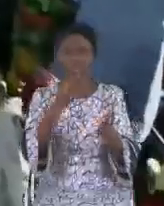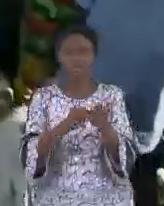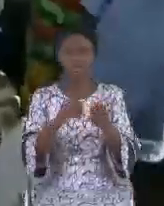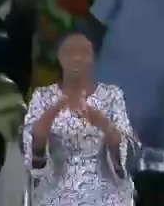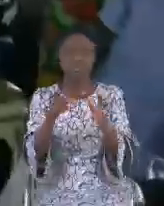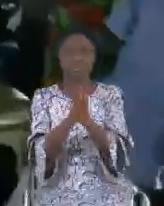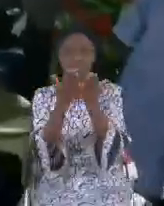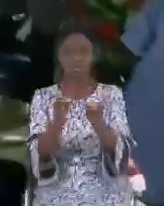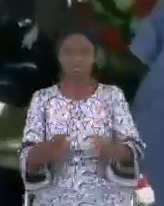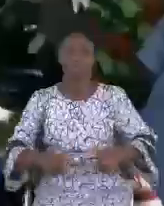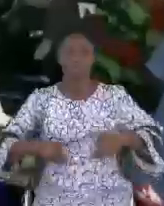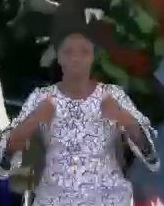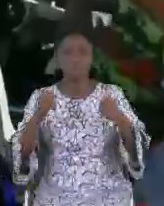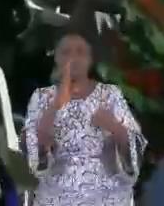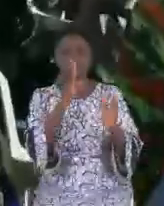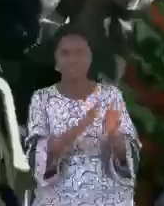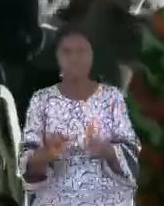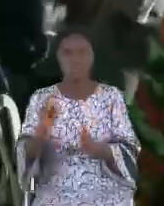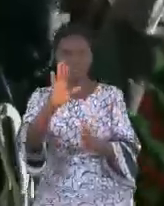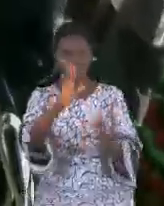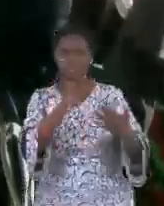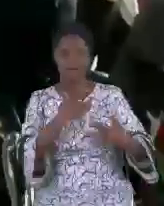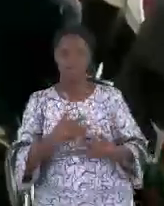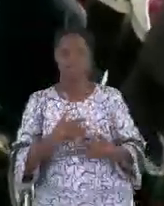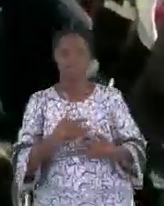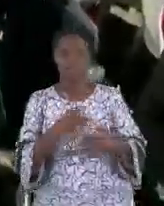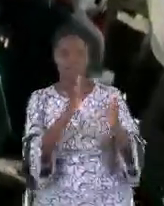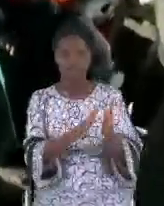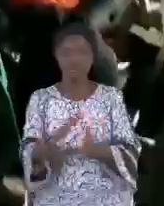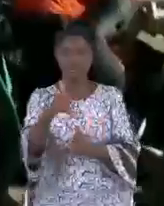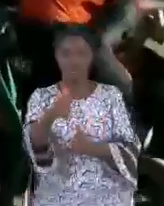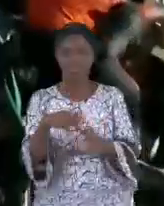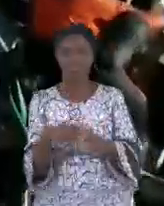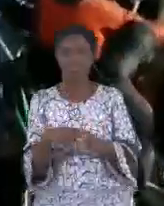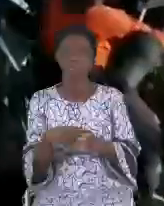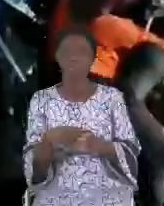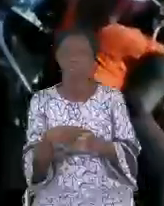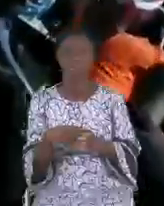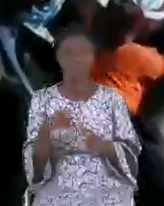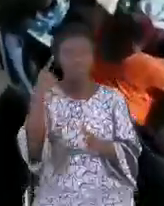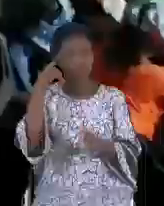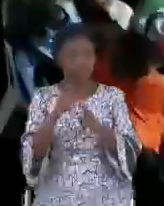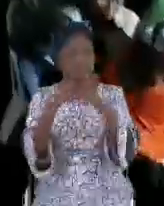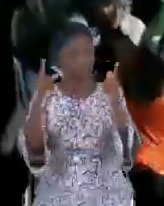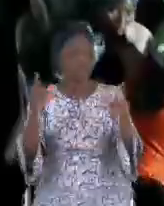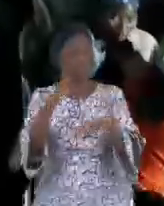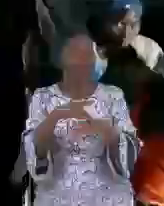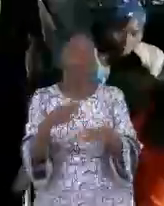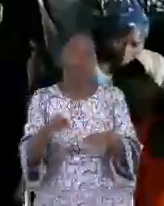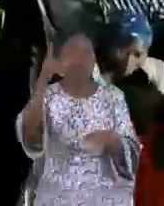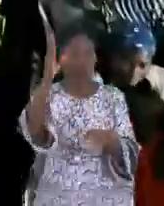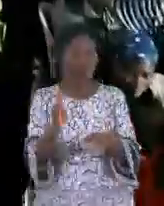Be preparing your mind, your heart. Prepare yourself for a great touch of God